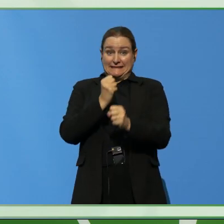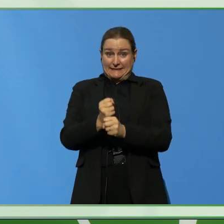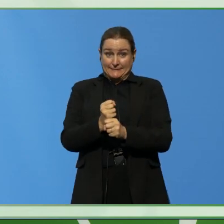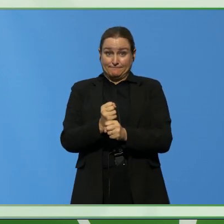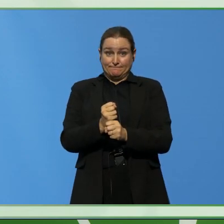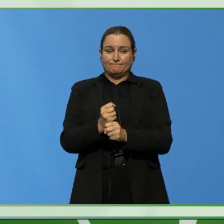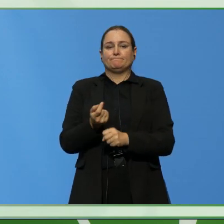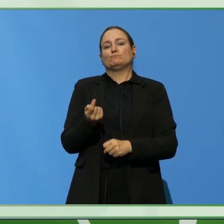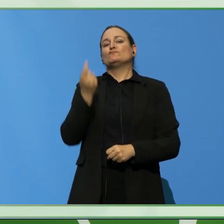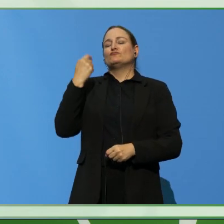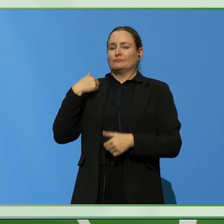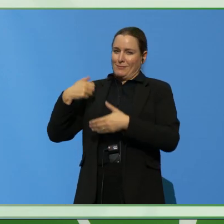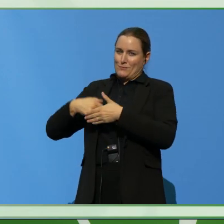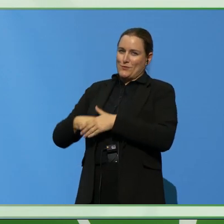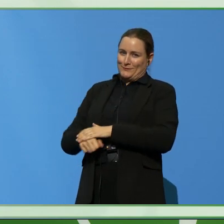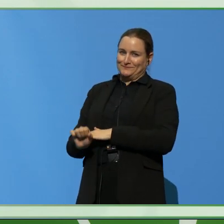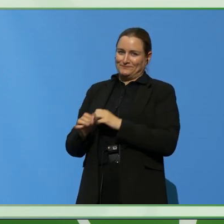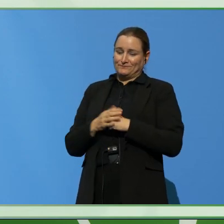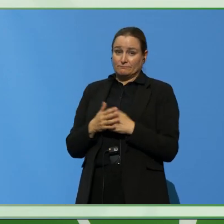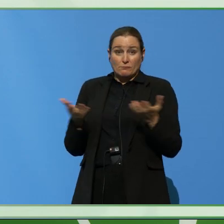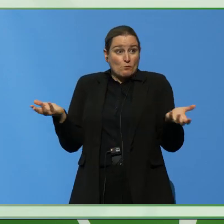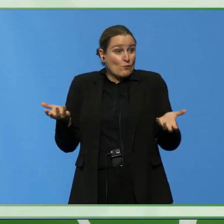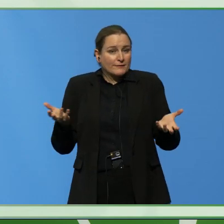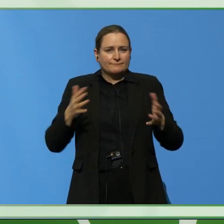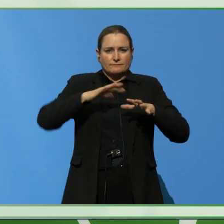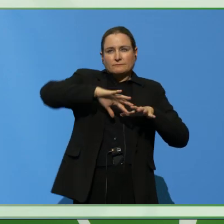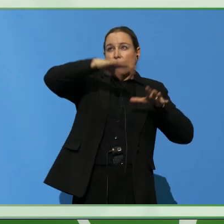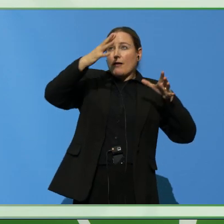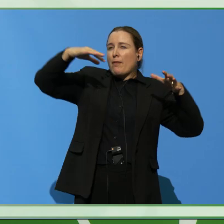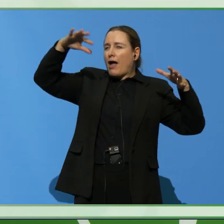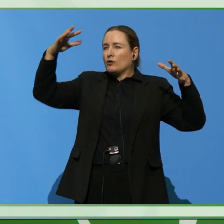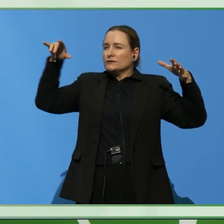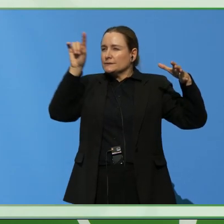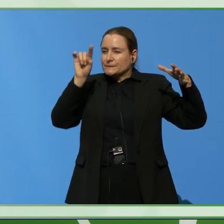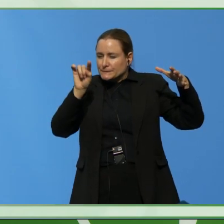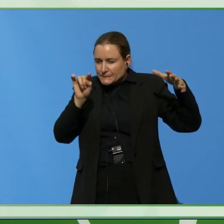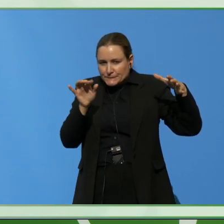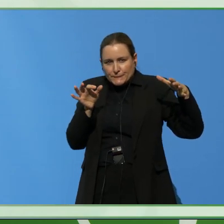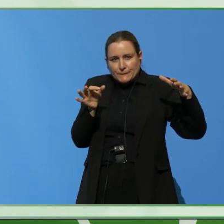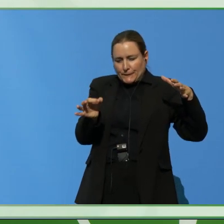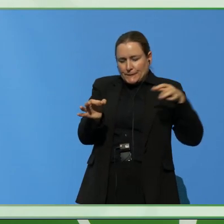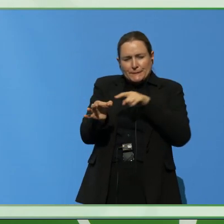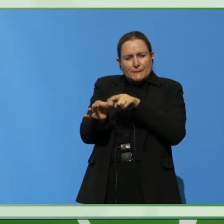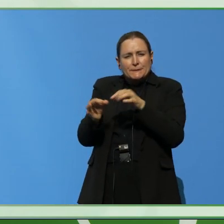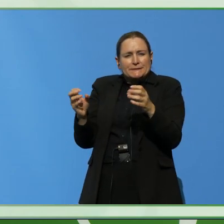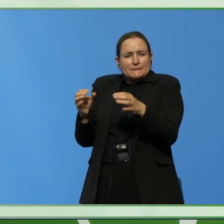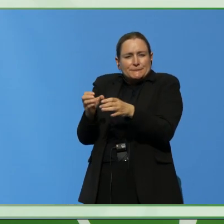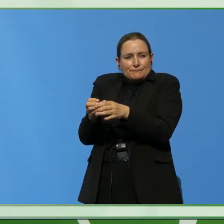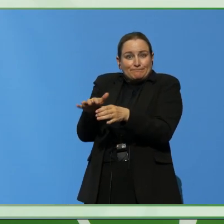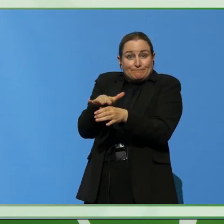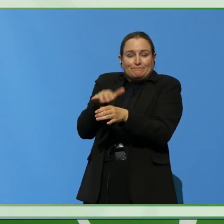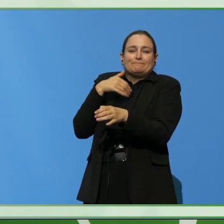began at the bottom of a mountain. I was born in an area called Nyeri in Kenya.